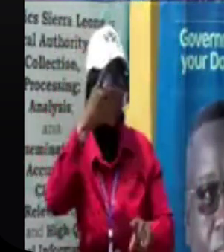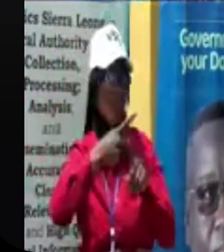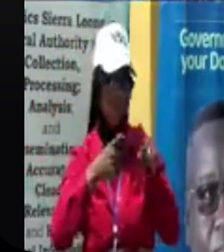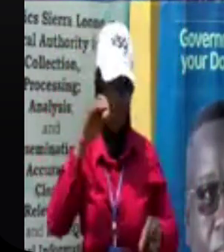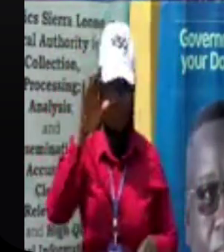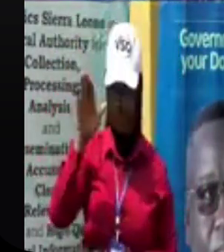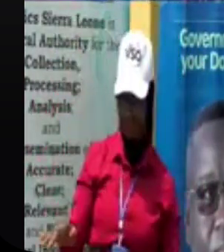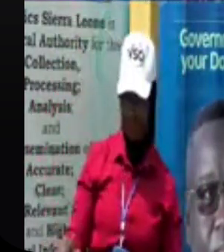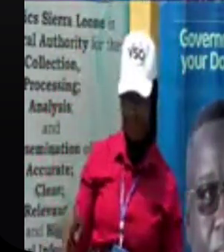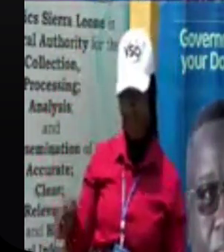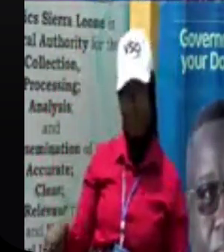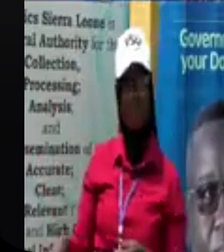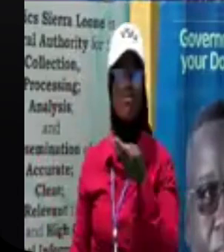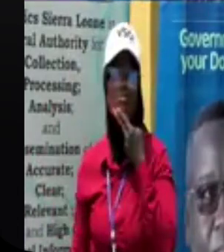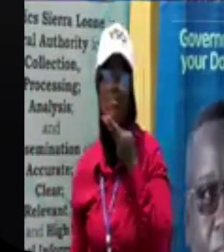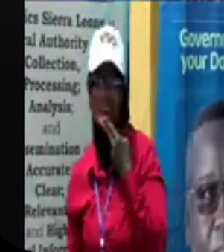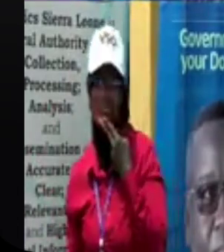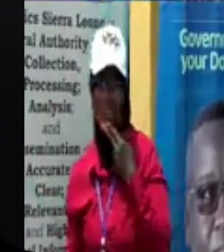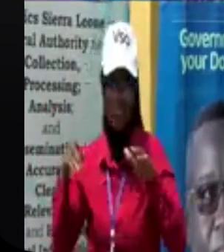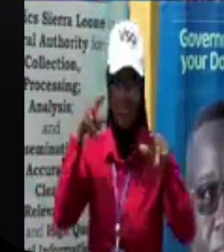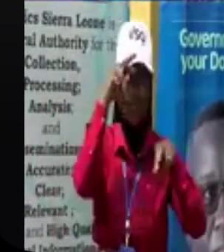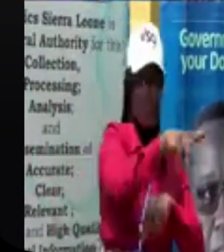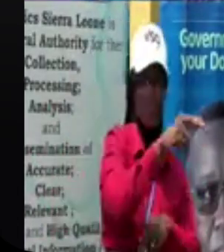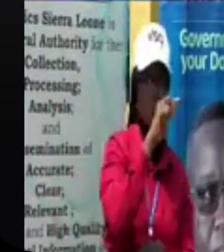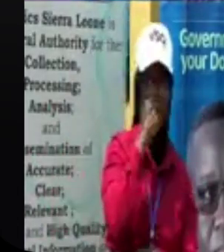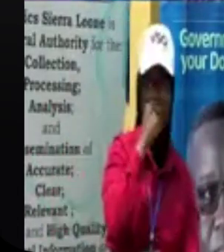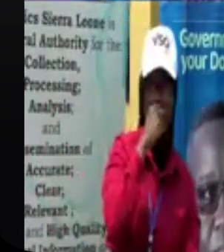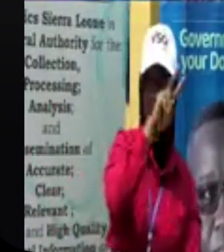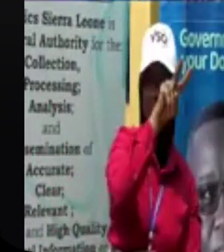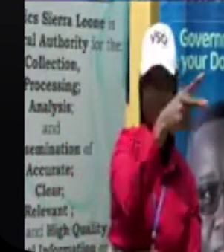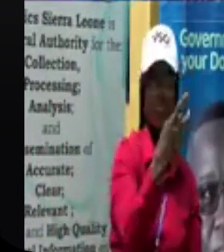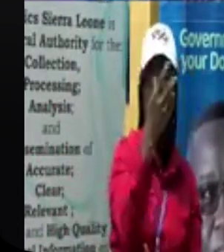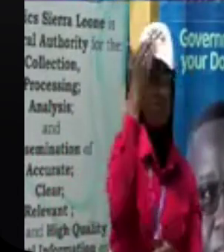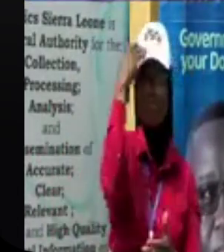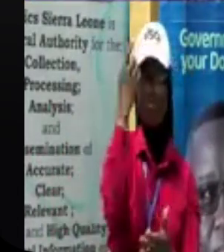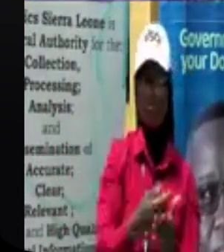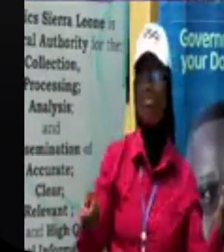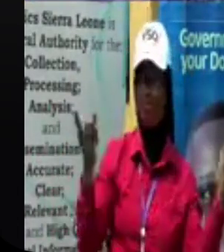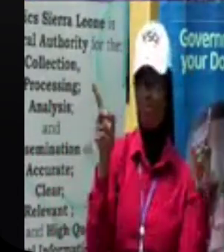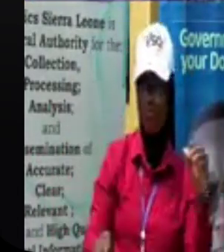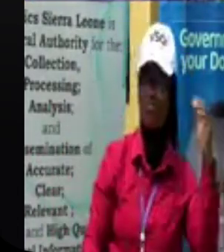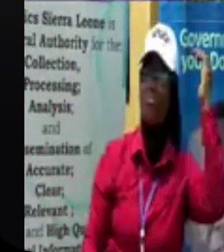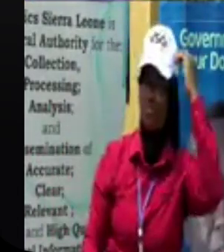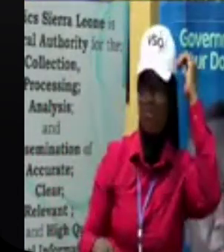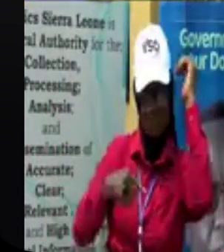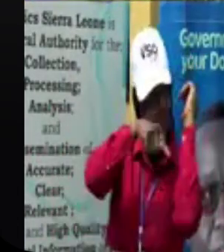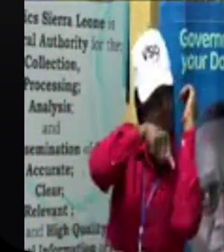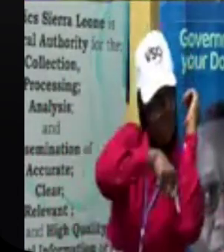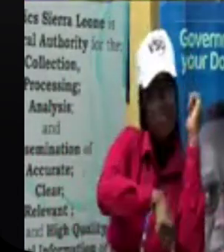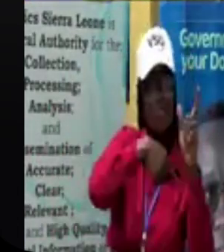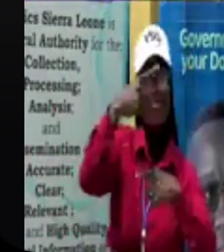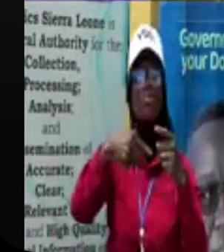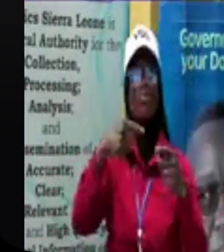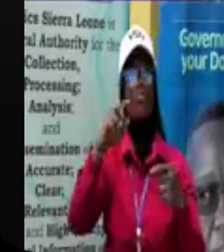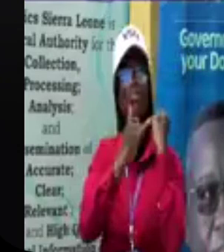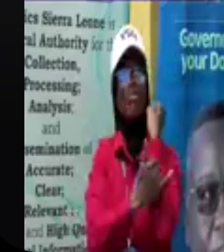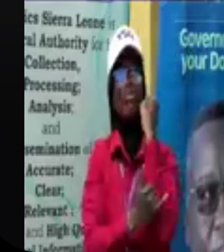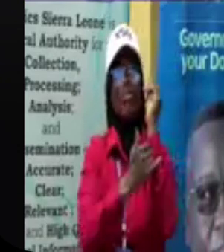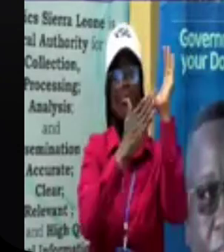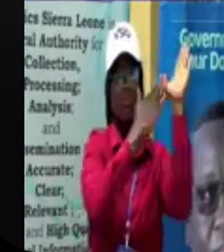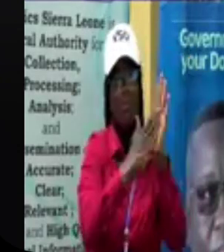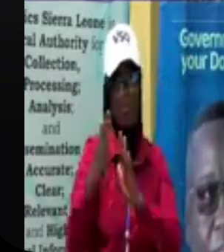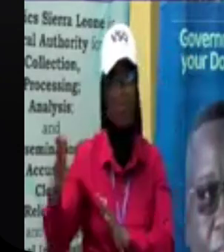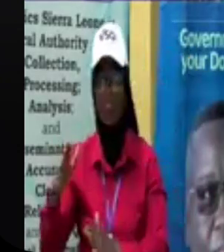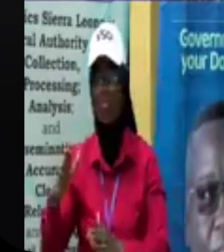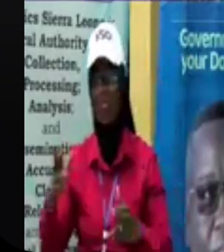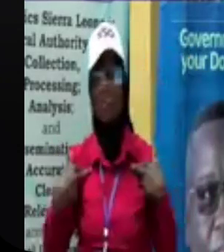beginning at the kindergarten, primary, secondary, they need to know what they happen at the country. They need to know about the country, the plan. The health side, and obviously they